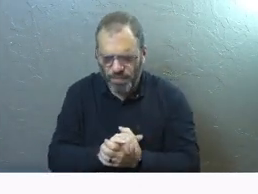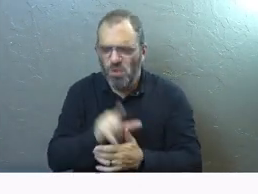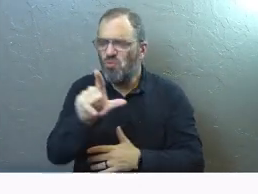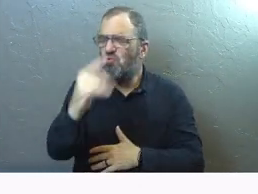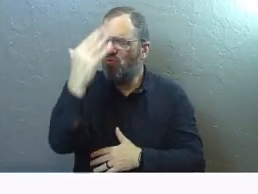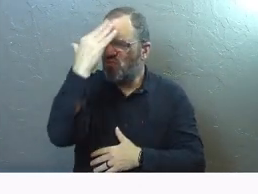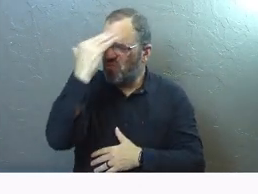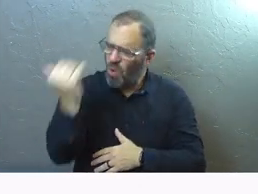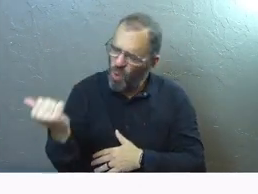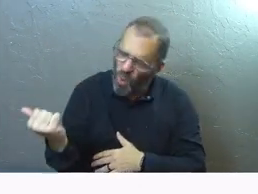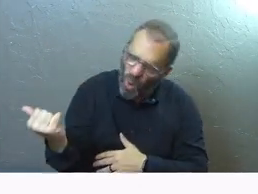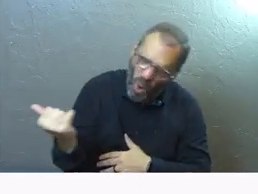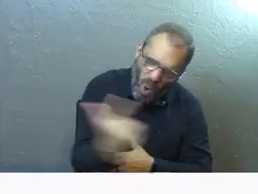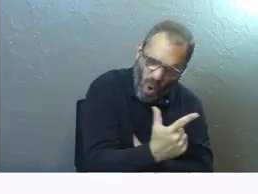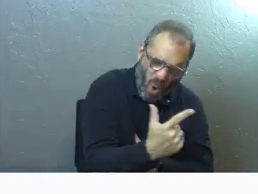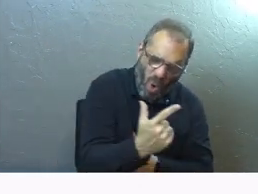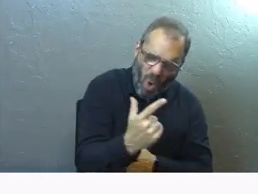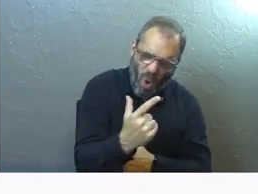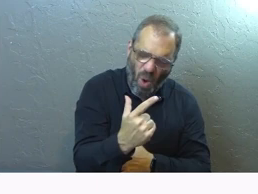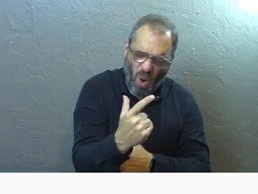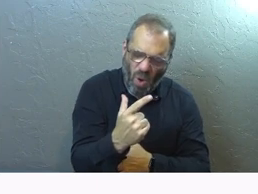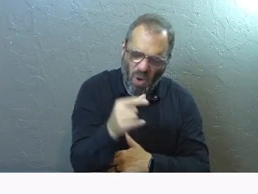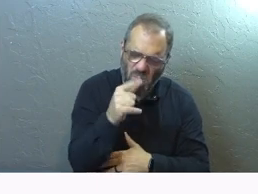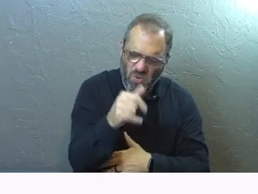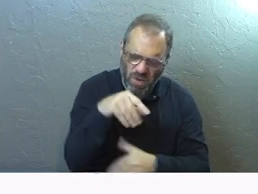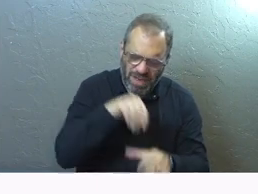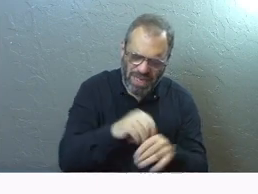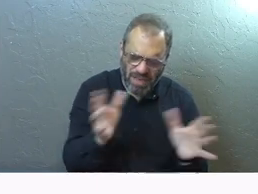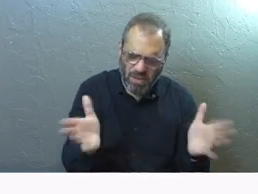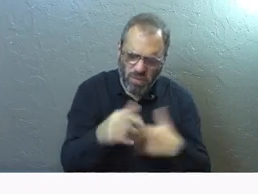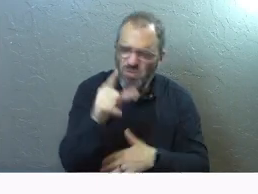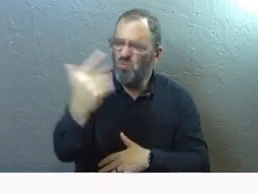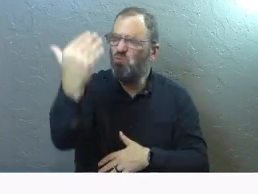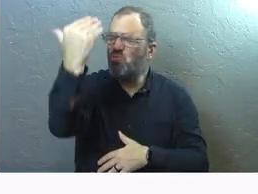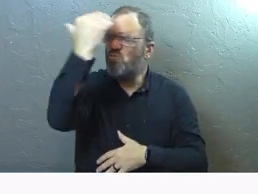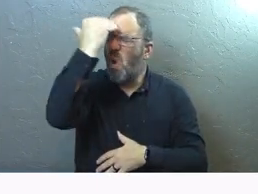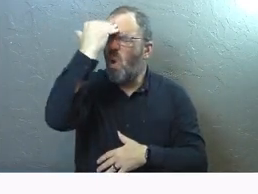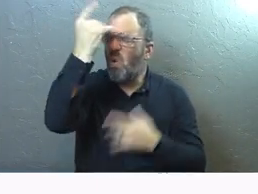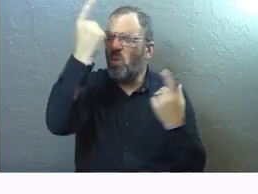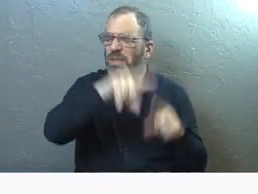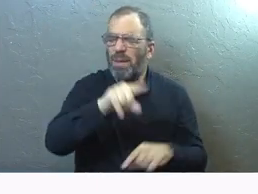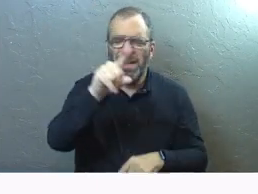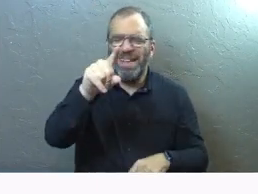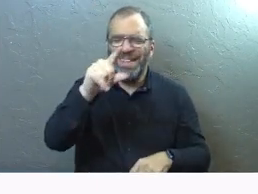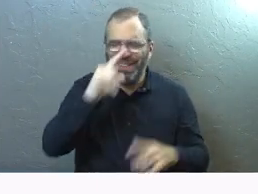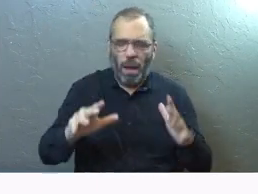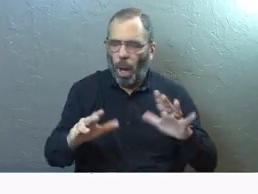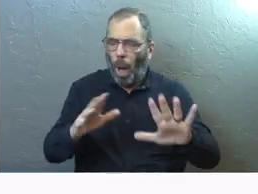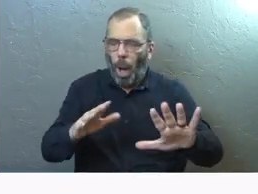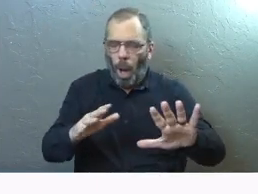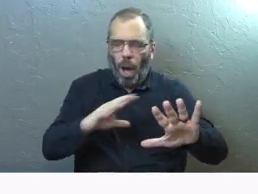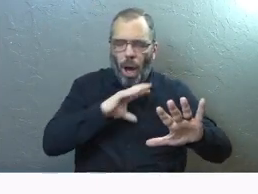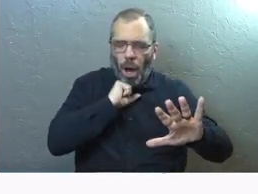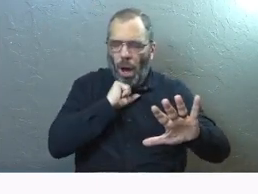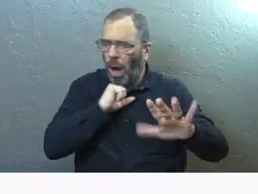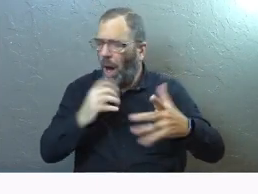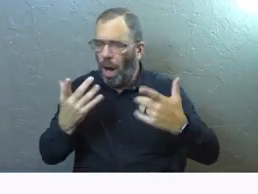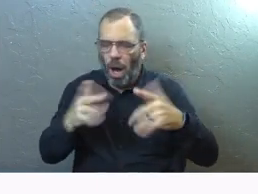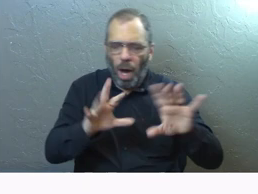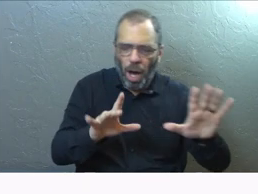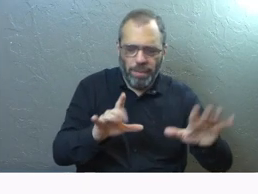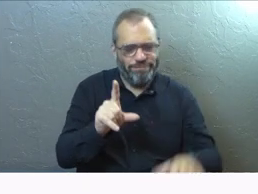God, you know every single person in this room. God, you know what's going on. You're aware. You're not caught off guard.